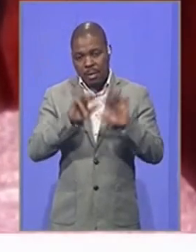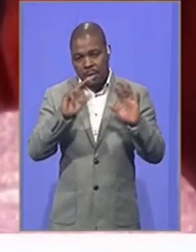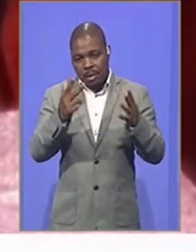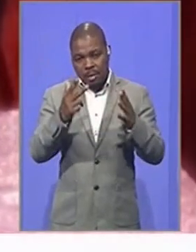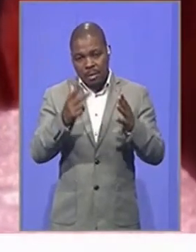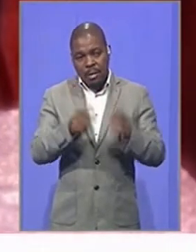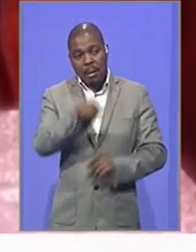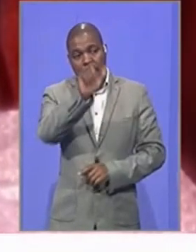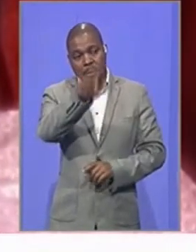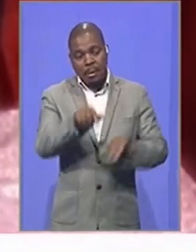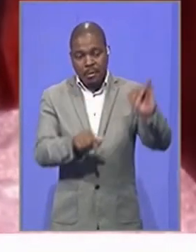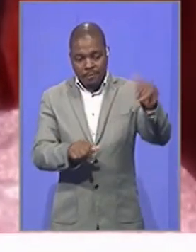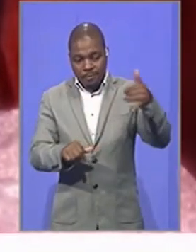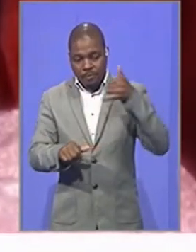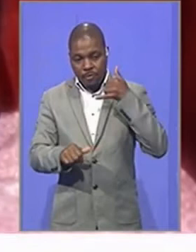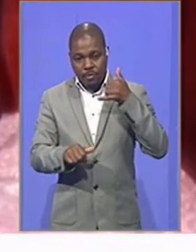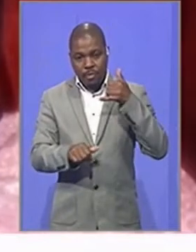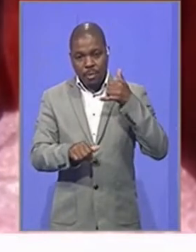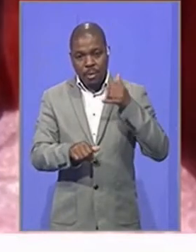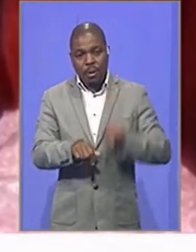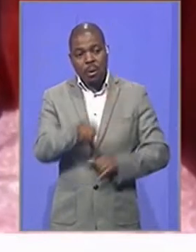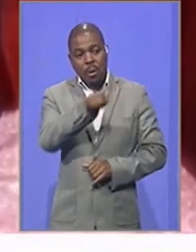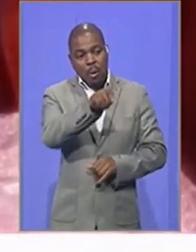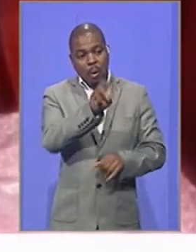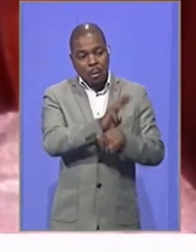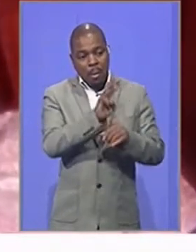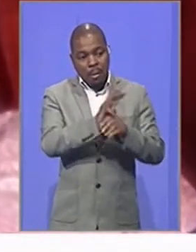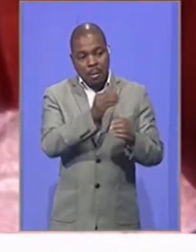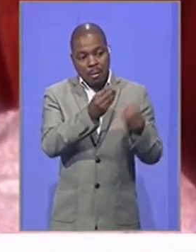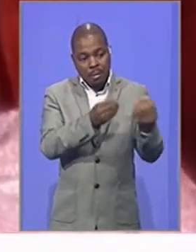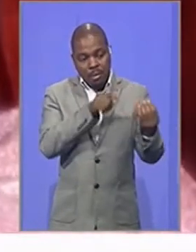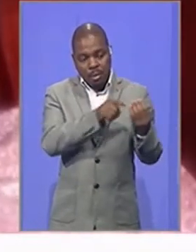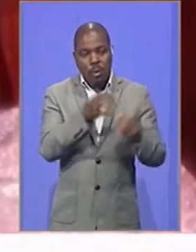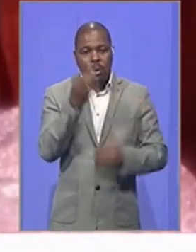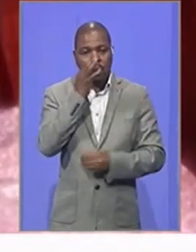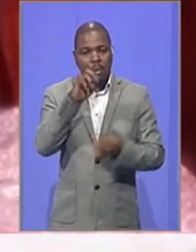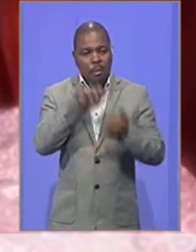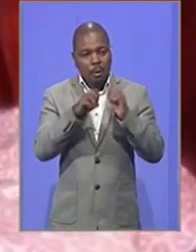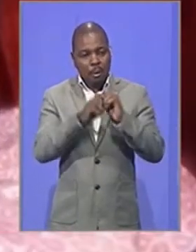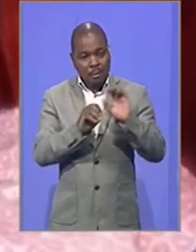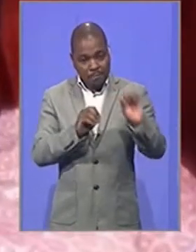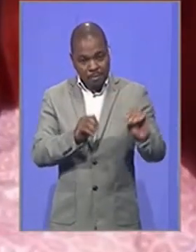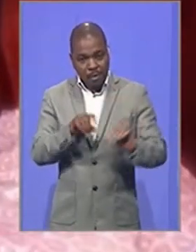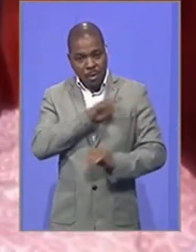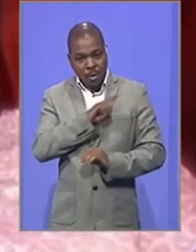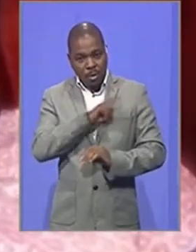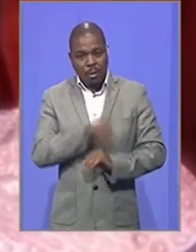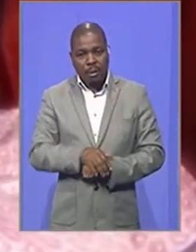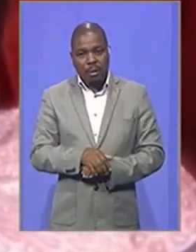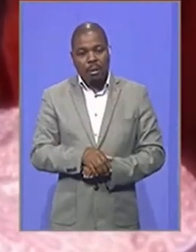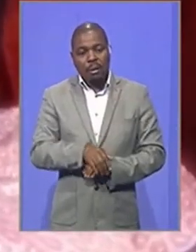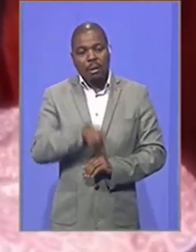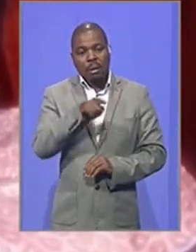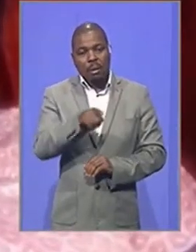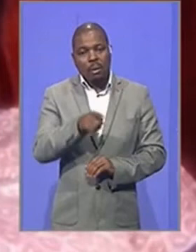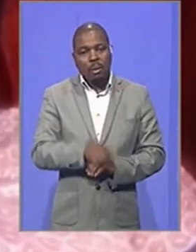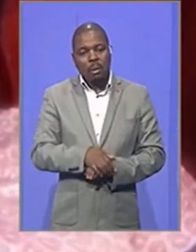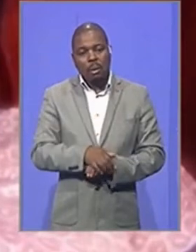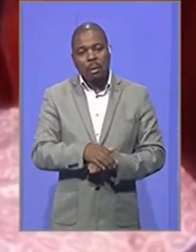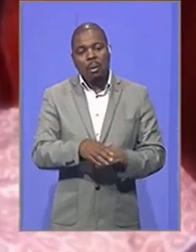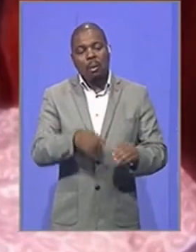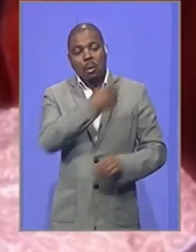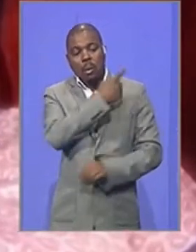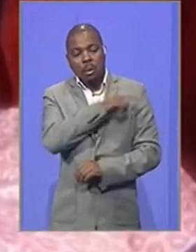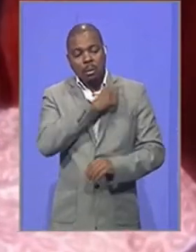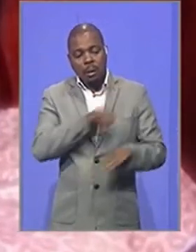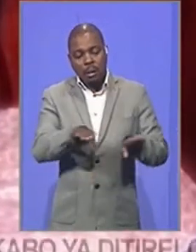khumana phone e tswa go motswadi ya ngwana a re ne le mathata ngwana gagwe o belegetšwe mo bankeng ya sepetlele. Ke